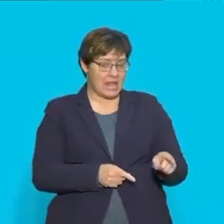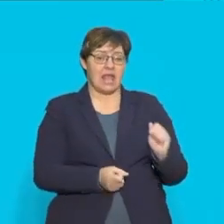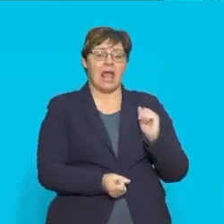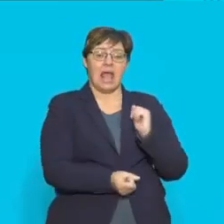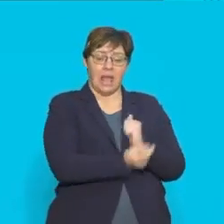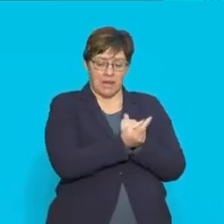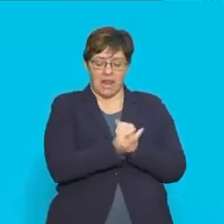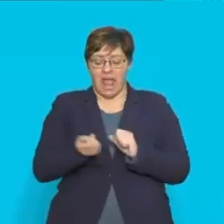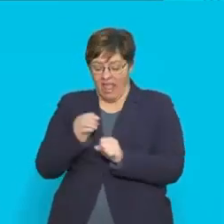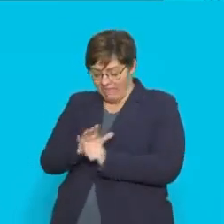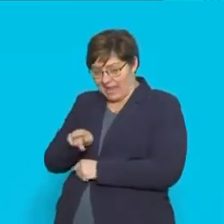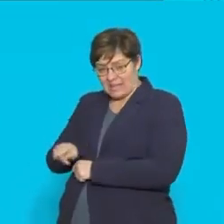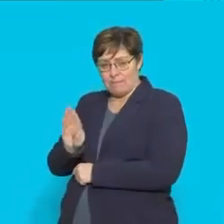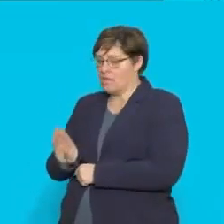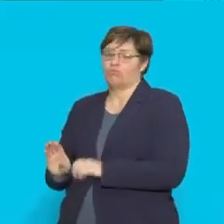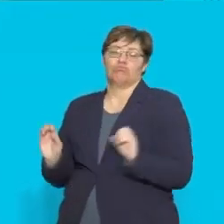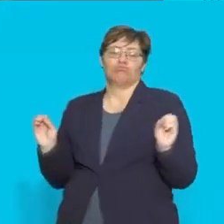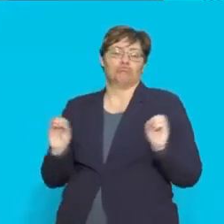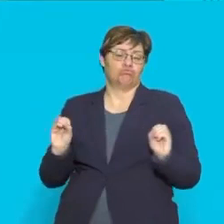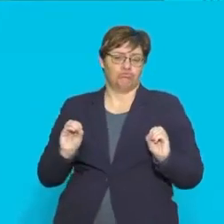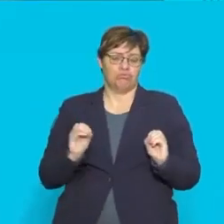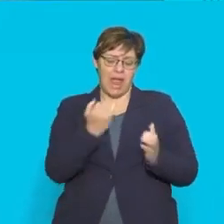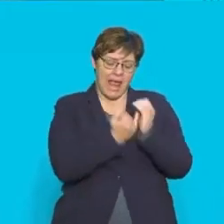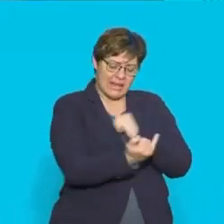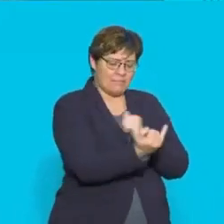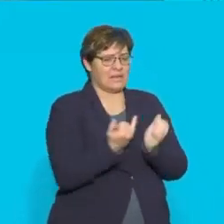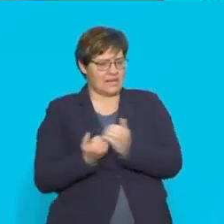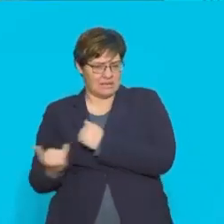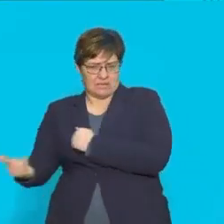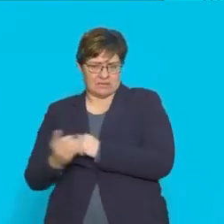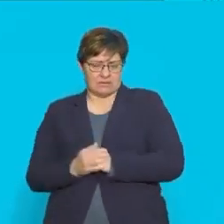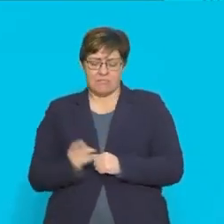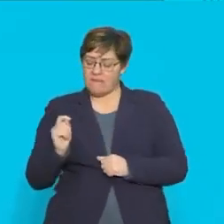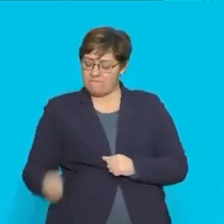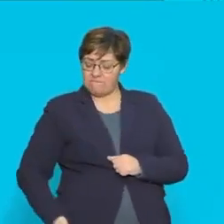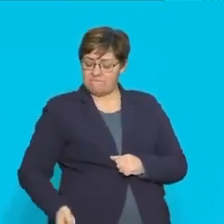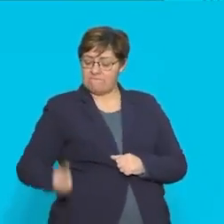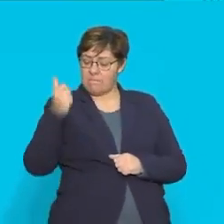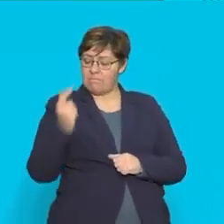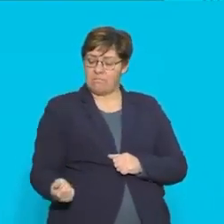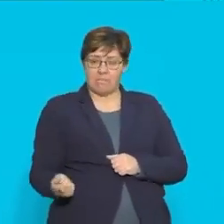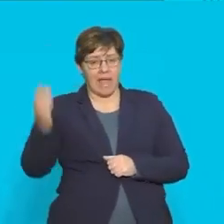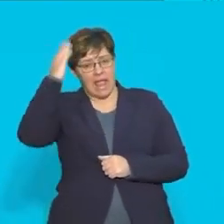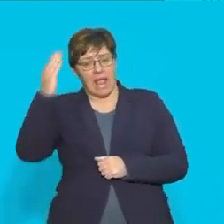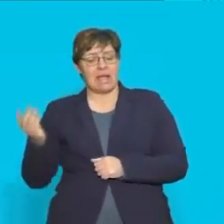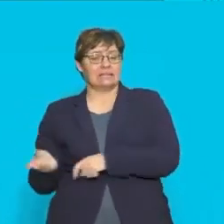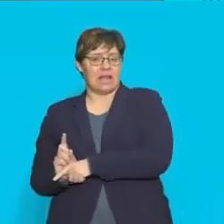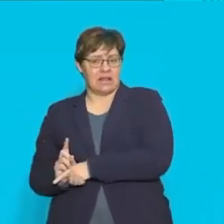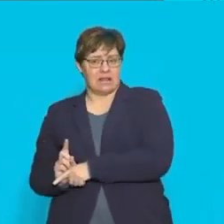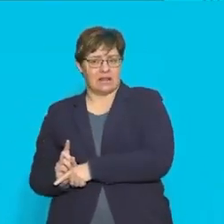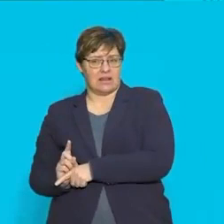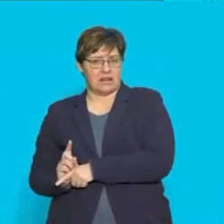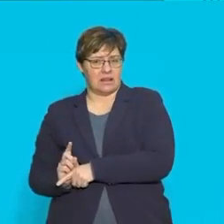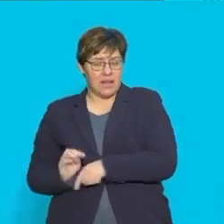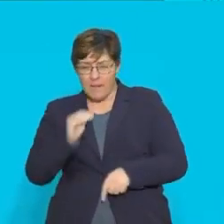A happens is not affected by the B happening. Are we together? If I flip a coin, me getting